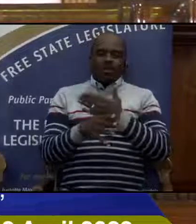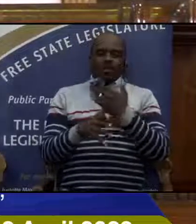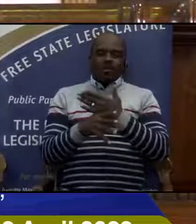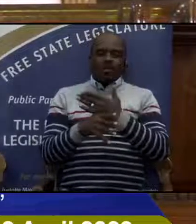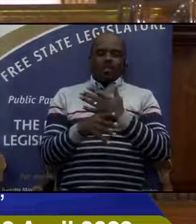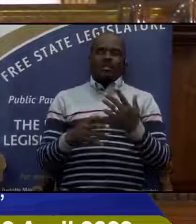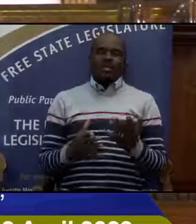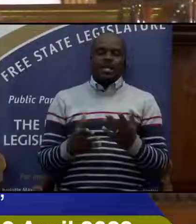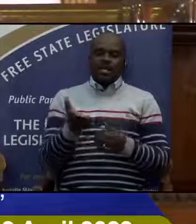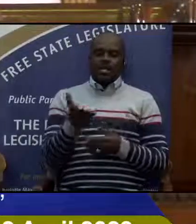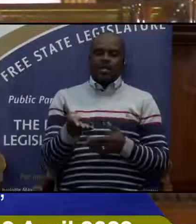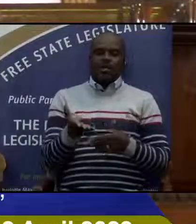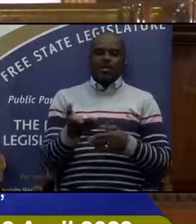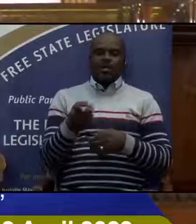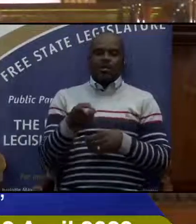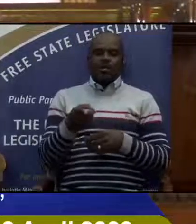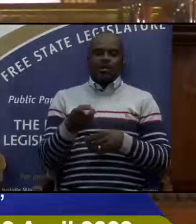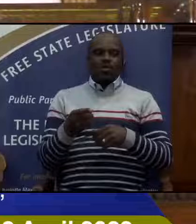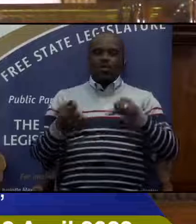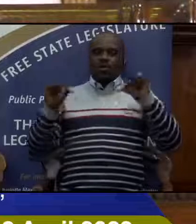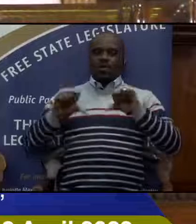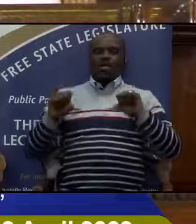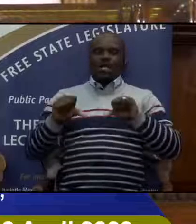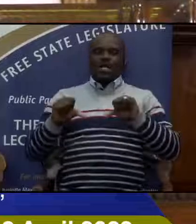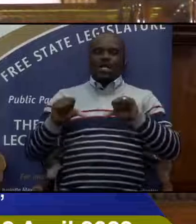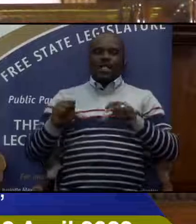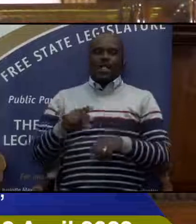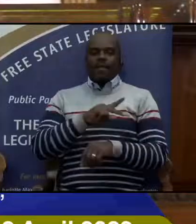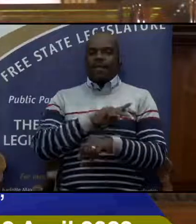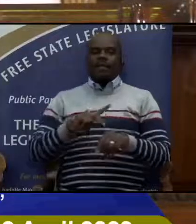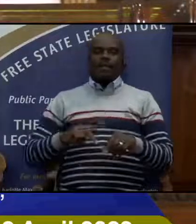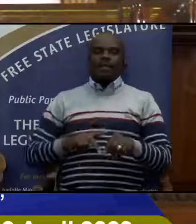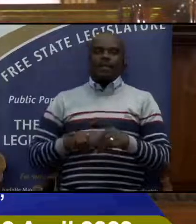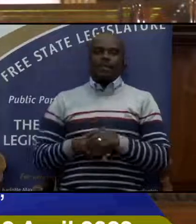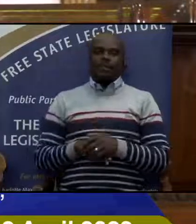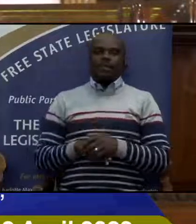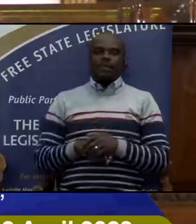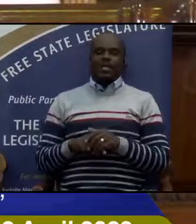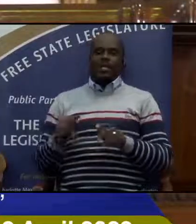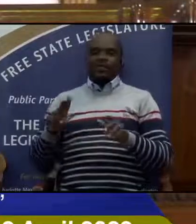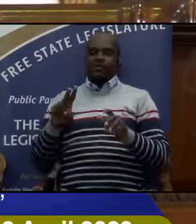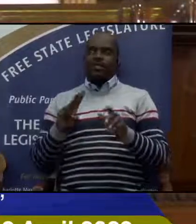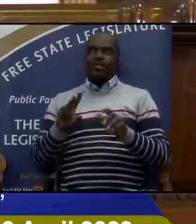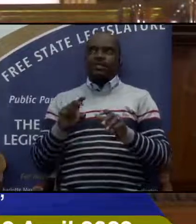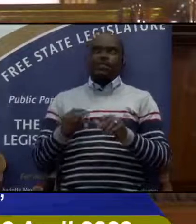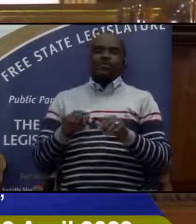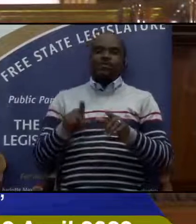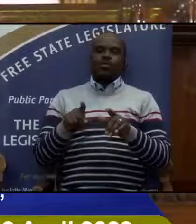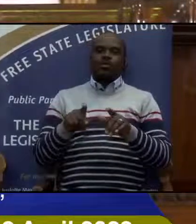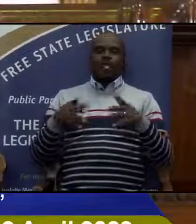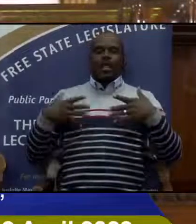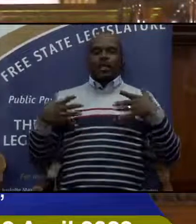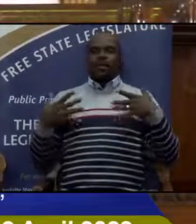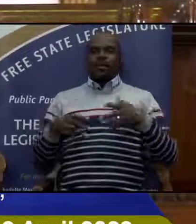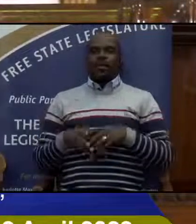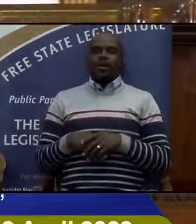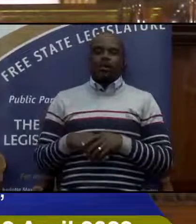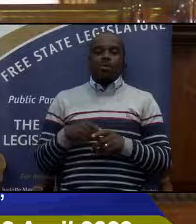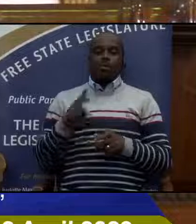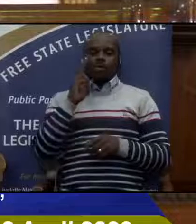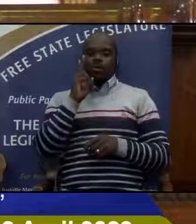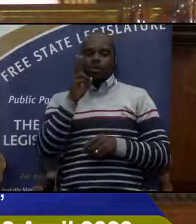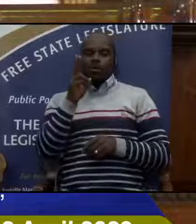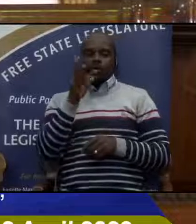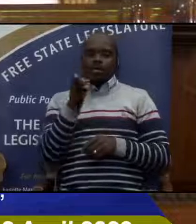prosecutions. Premier Mahlatsipa atlake a tobehe moya le dipelo. The Department of Health and